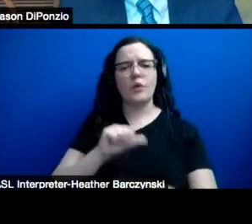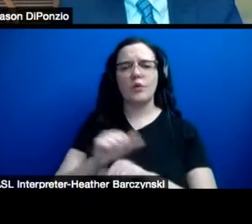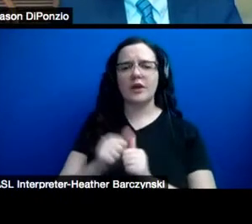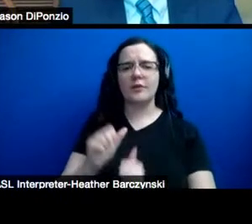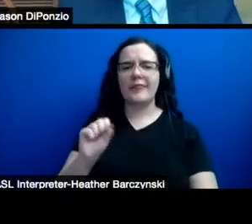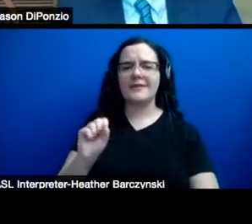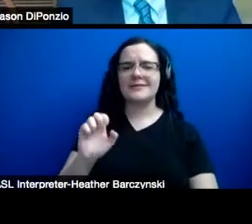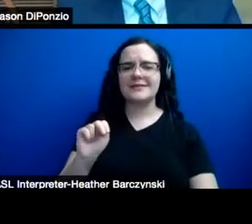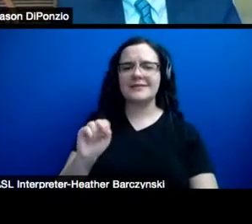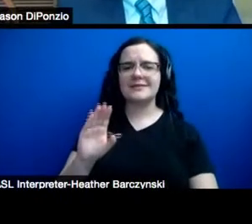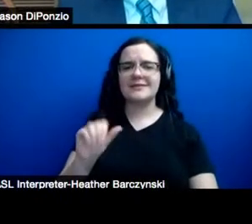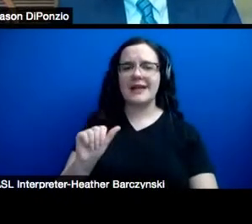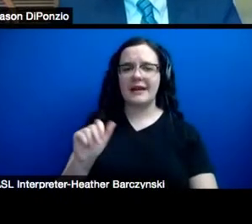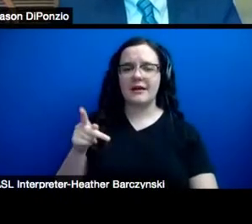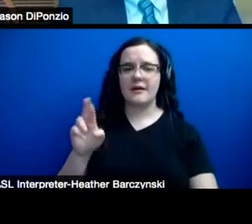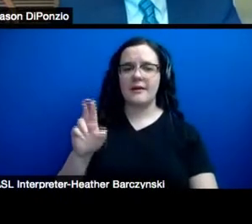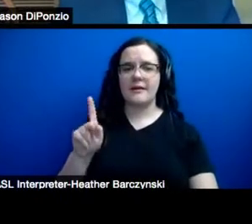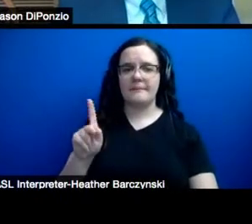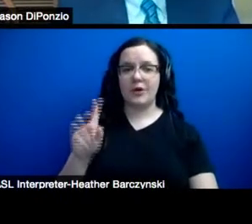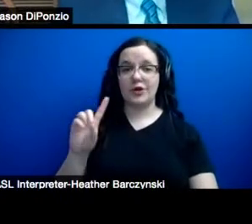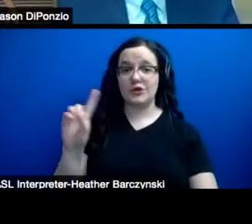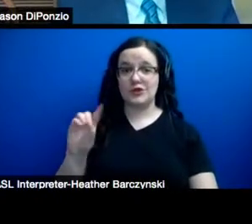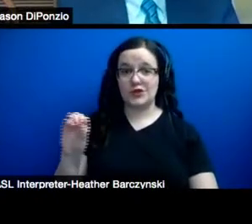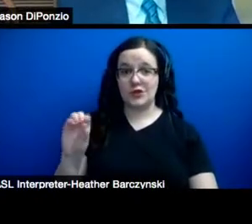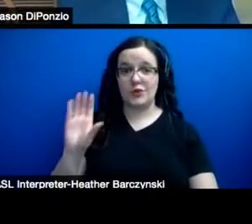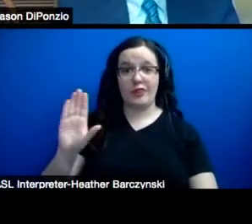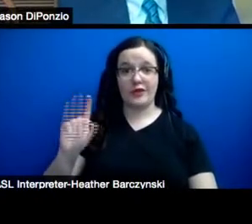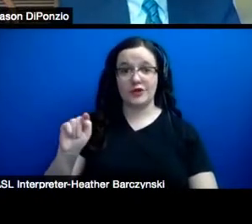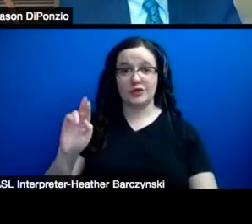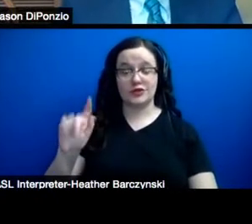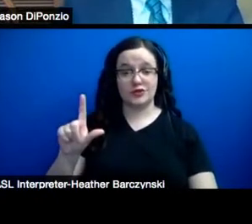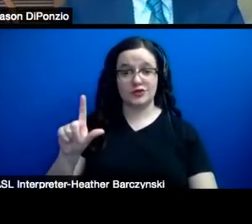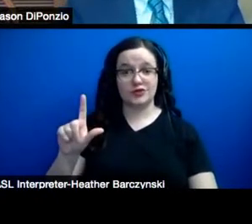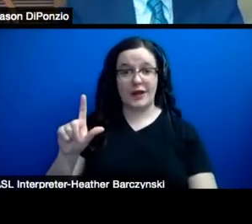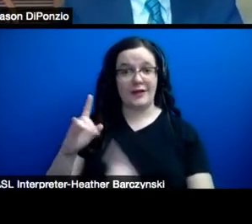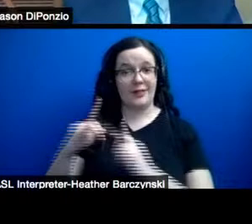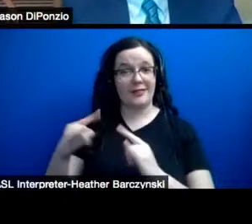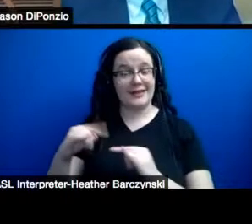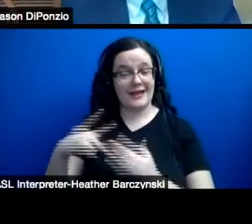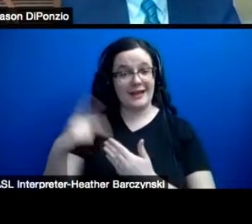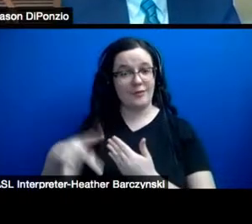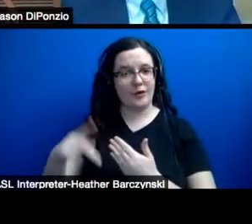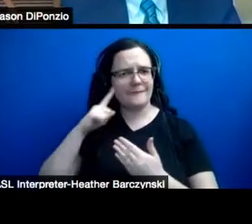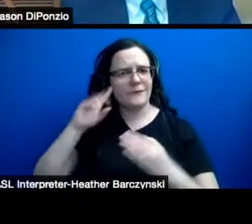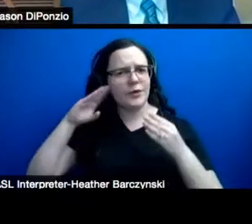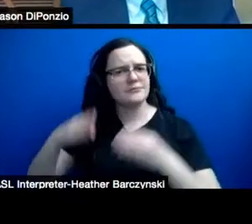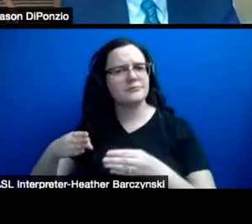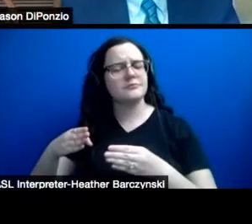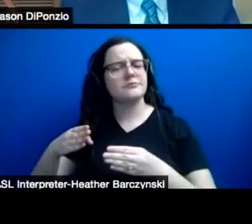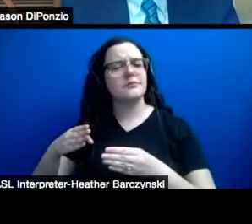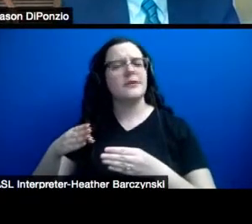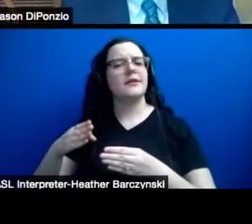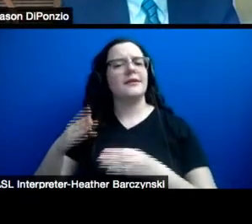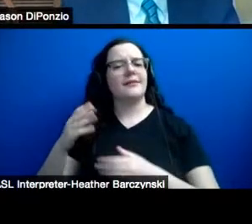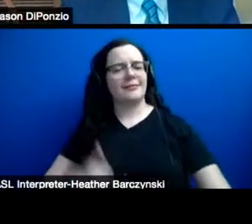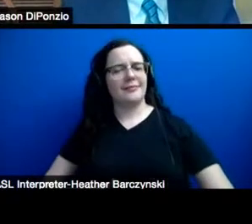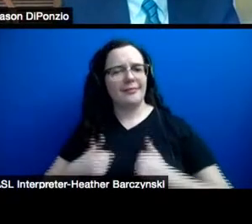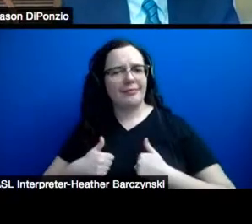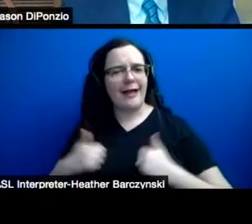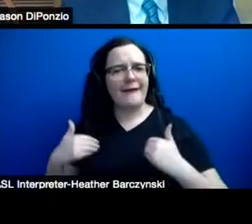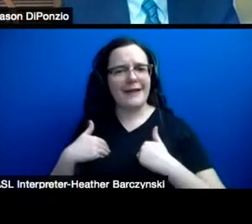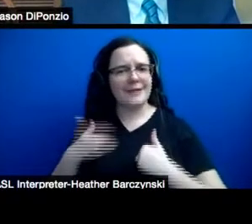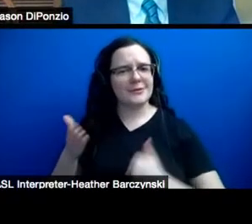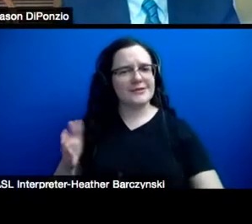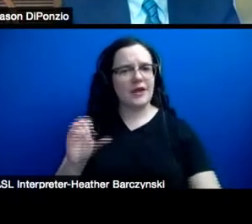Zoo Trail Camps program to bring focus on urban wildlife in Corbett's Glen and on the Brickyard Trail, with the potential